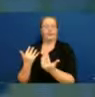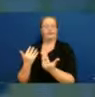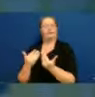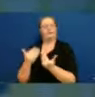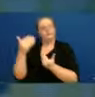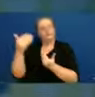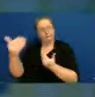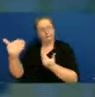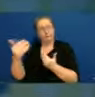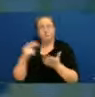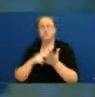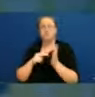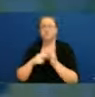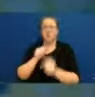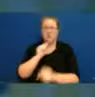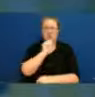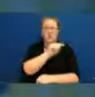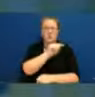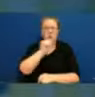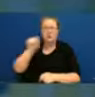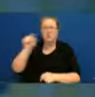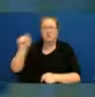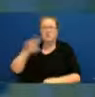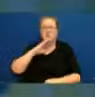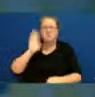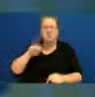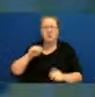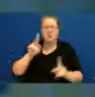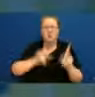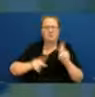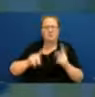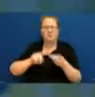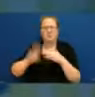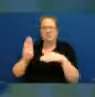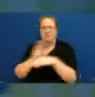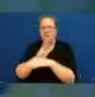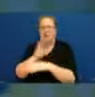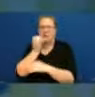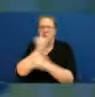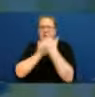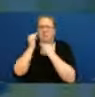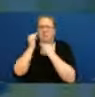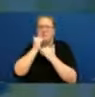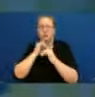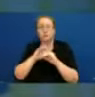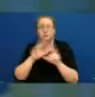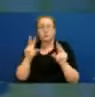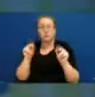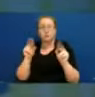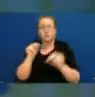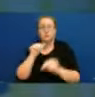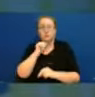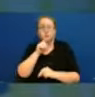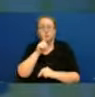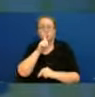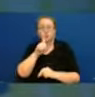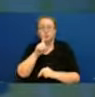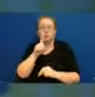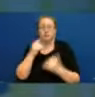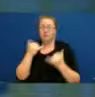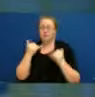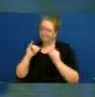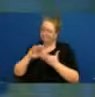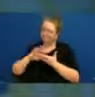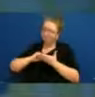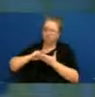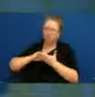that people are bad or that businesses aren't doing the right thing. It's the things that we are learning about this virus is that it